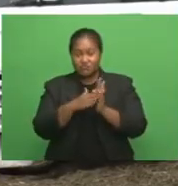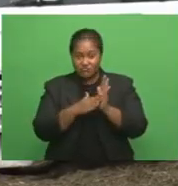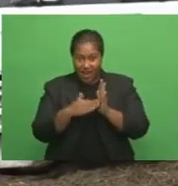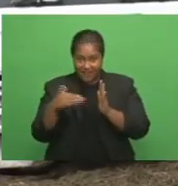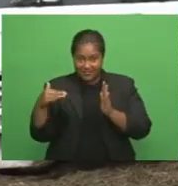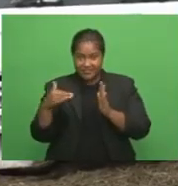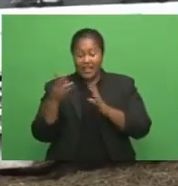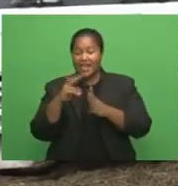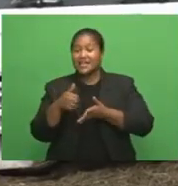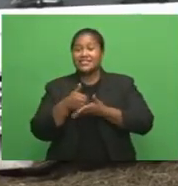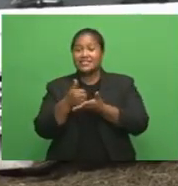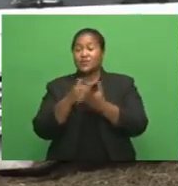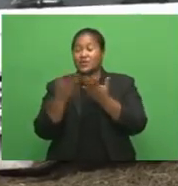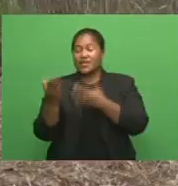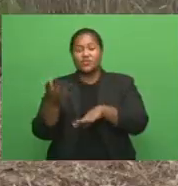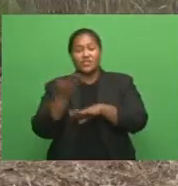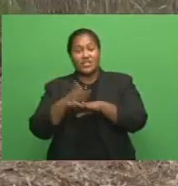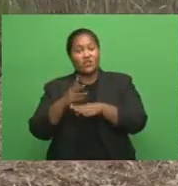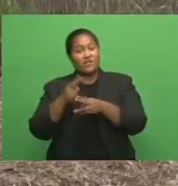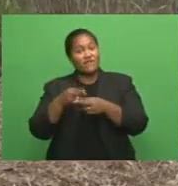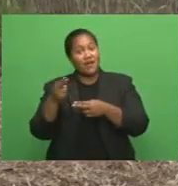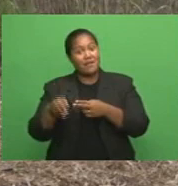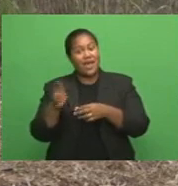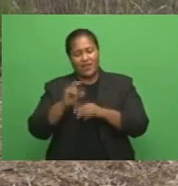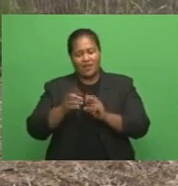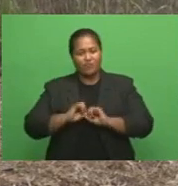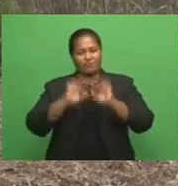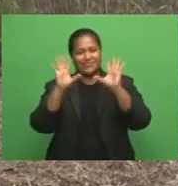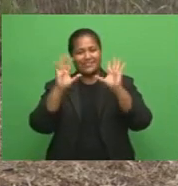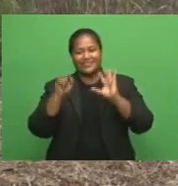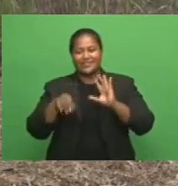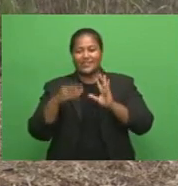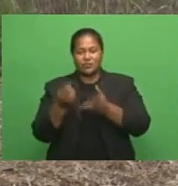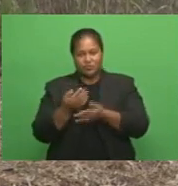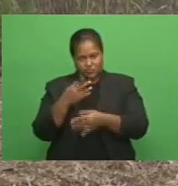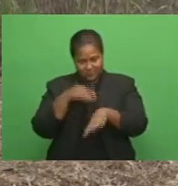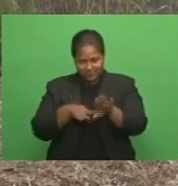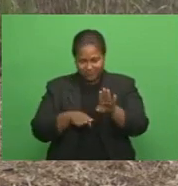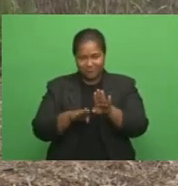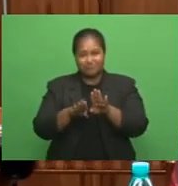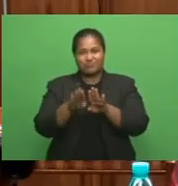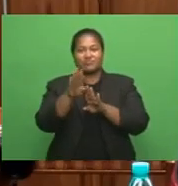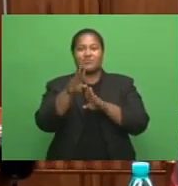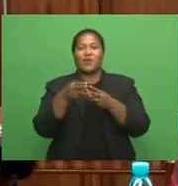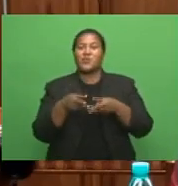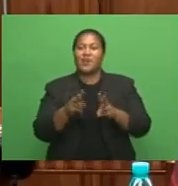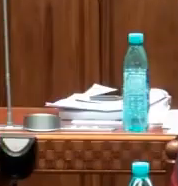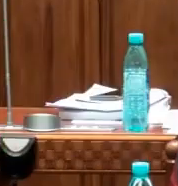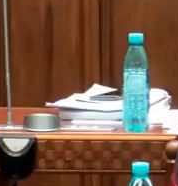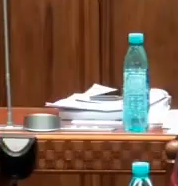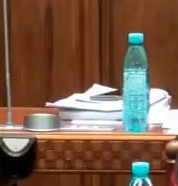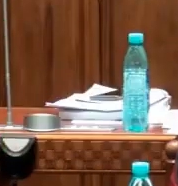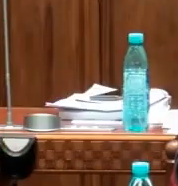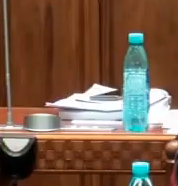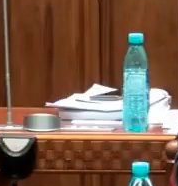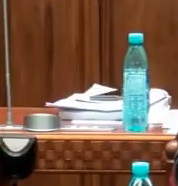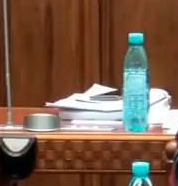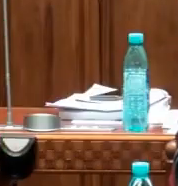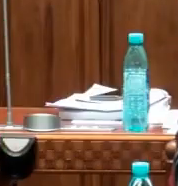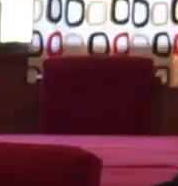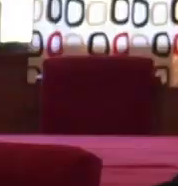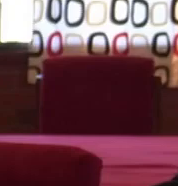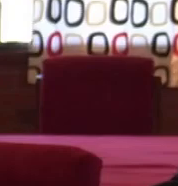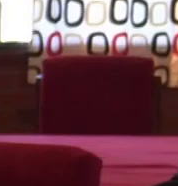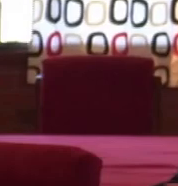we grant new farmers, and our commitment to accelerating mechanization, all which are fully funded this